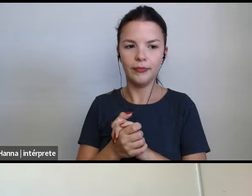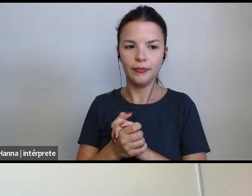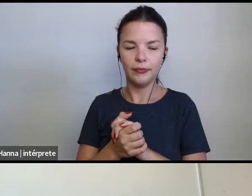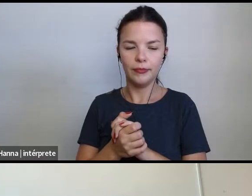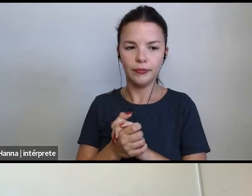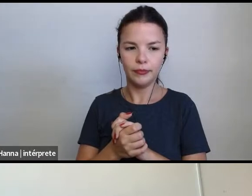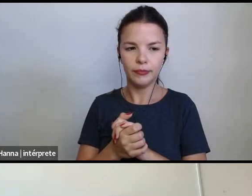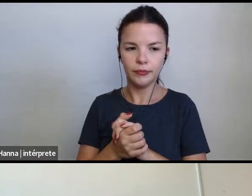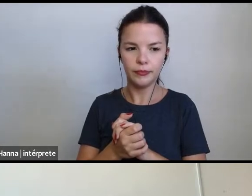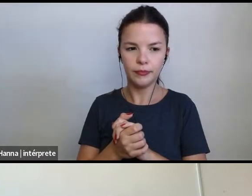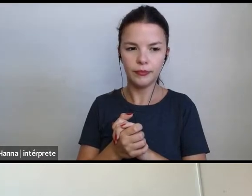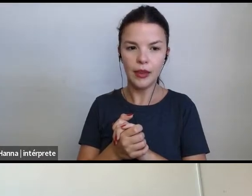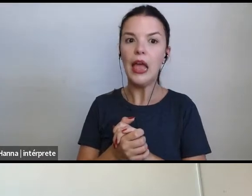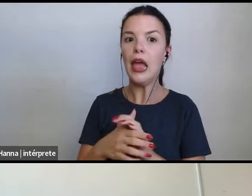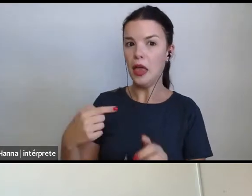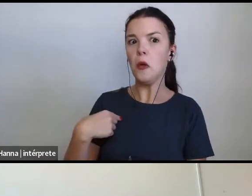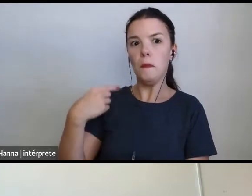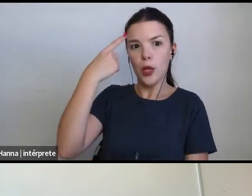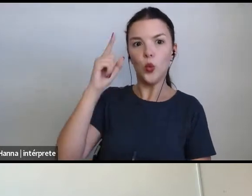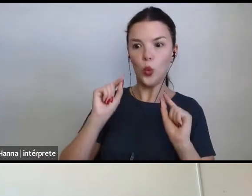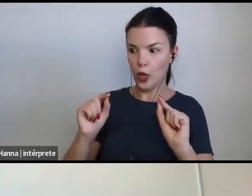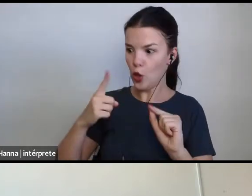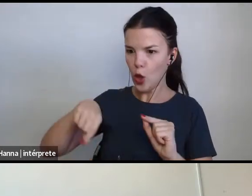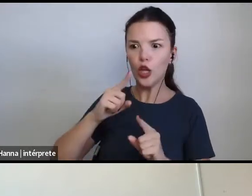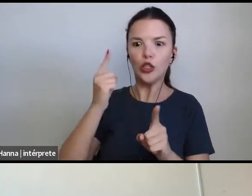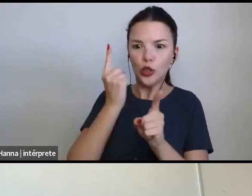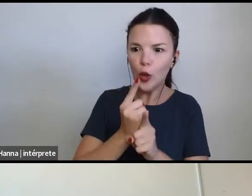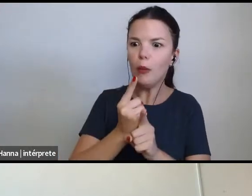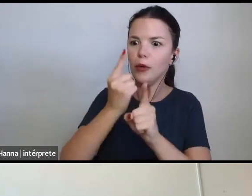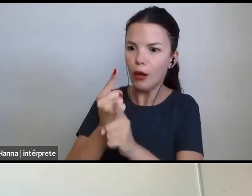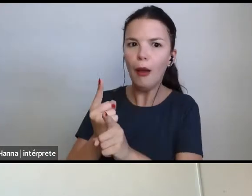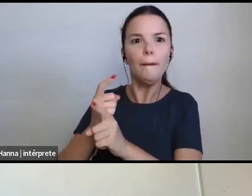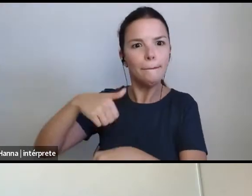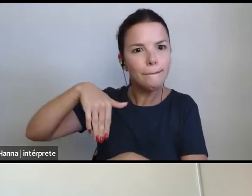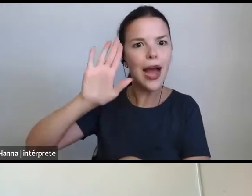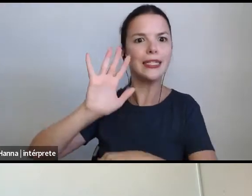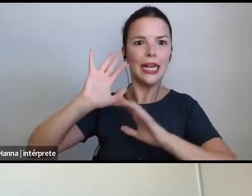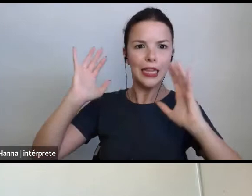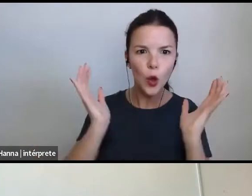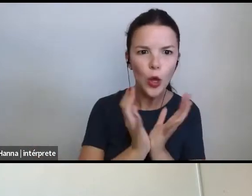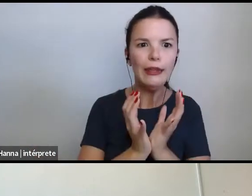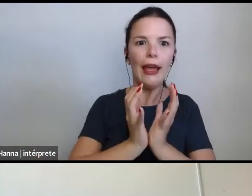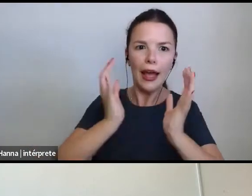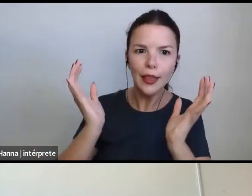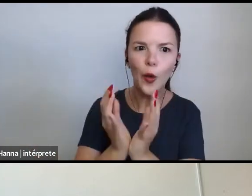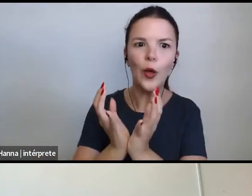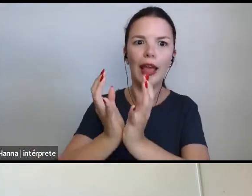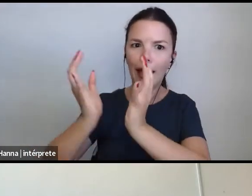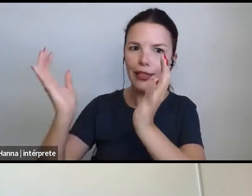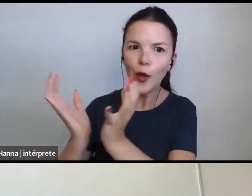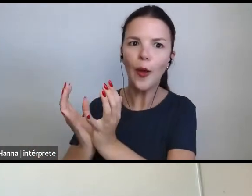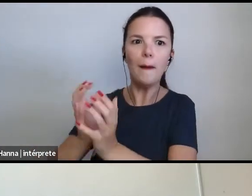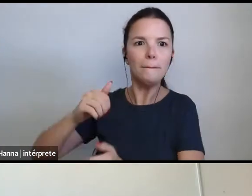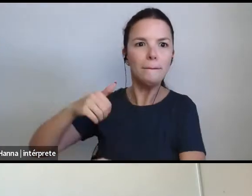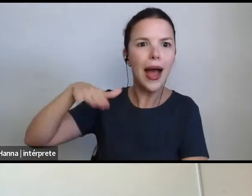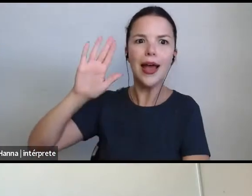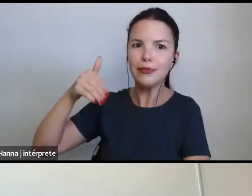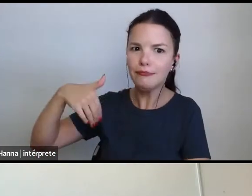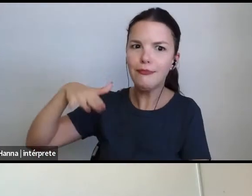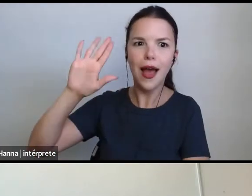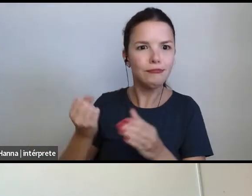generating more and more categories lead us to a scenario very